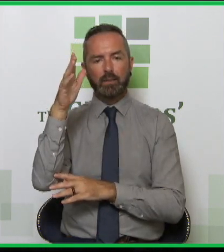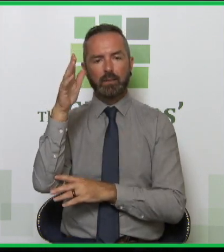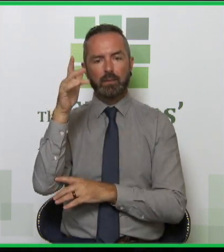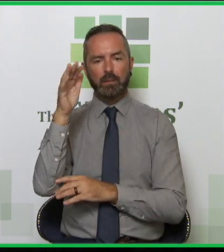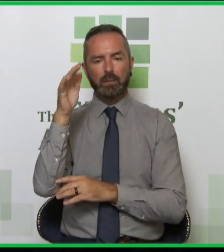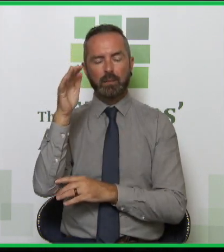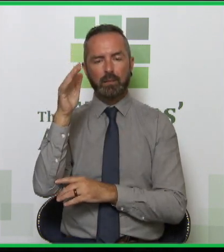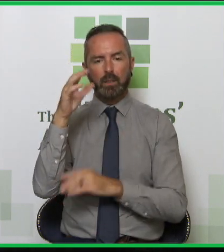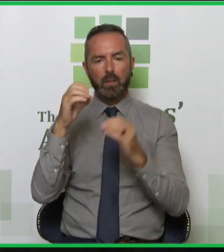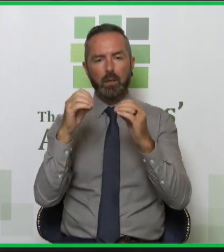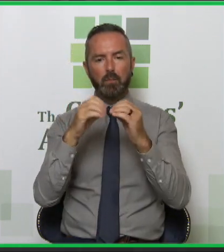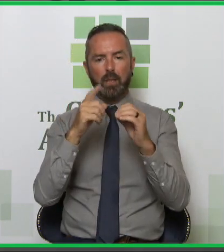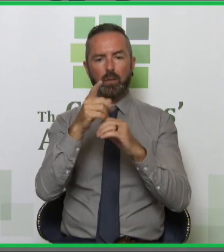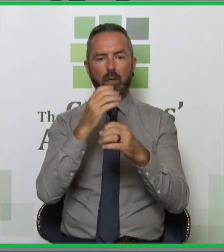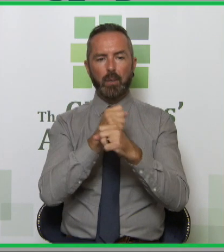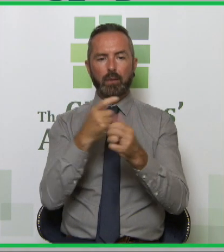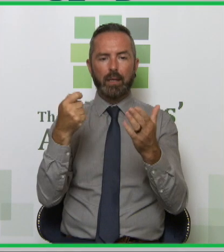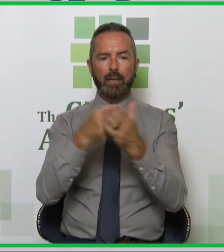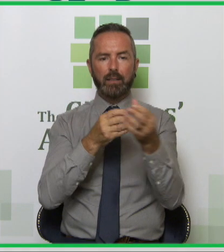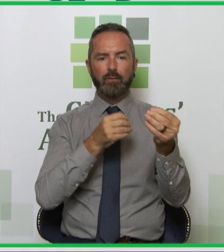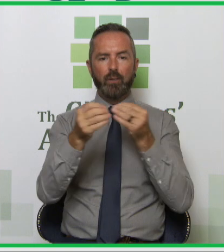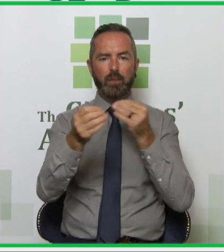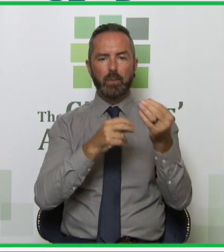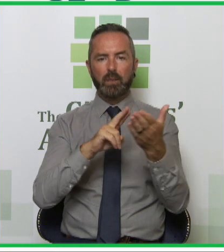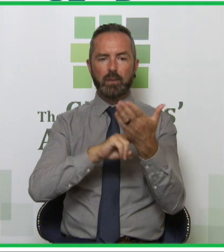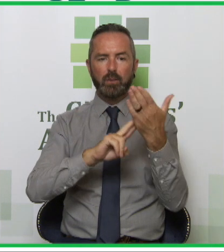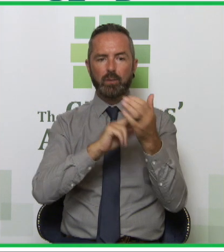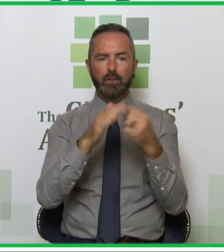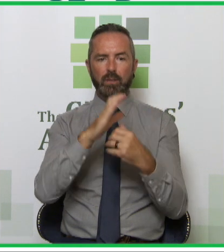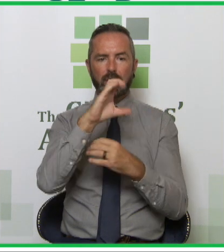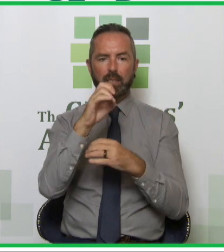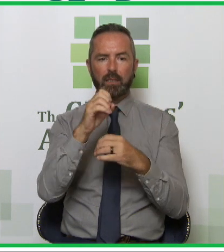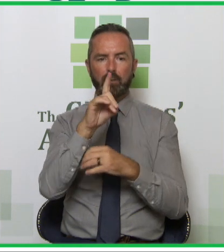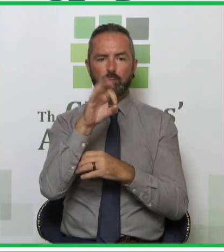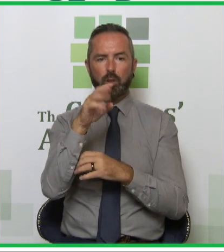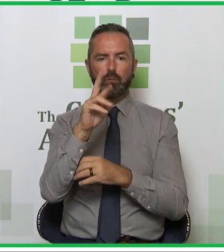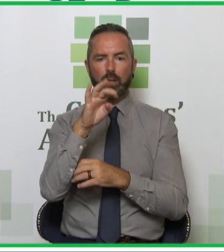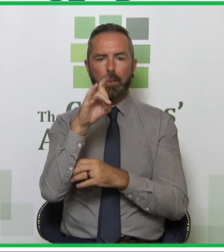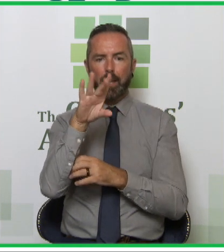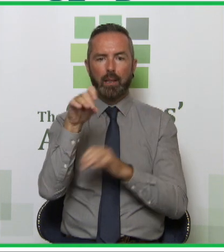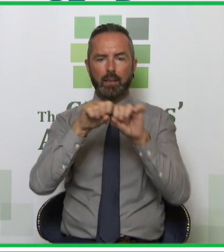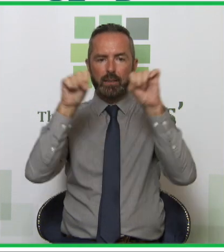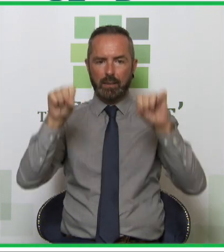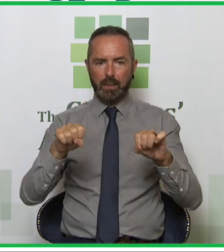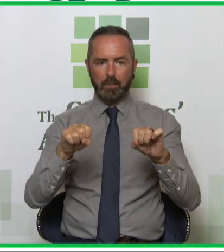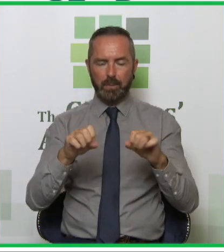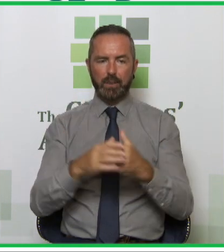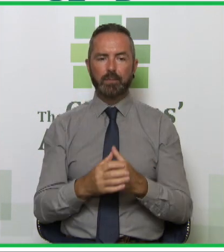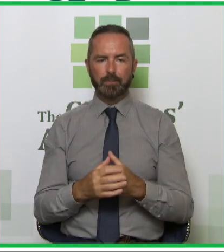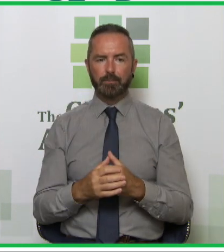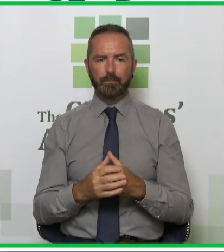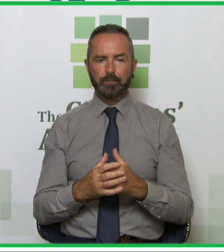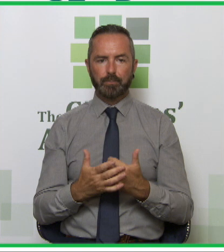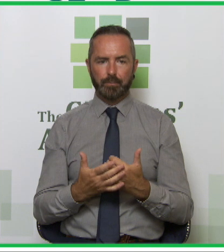where I outline to you the additional flexibilities that apply to the CE drug rehabilitation schemes over and above the mainstream CE